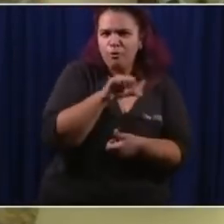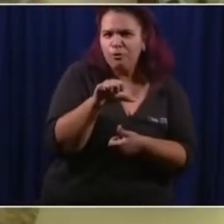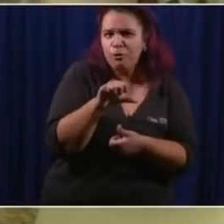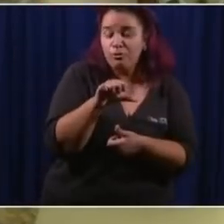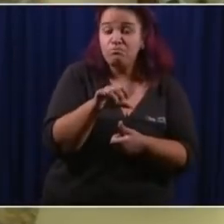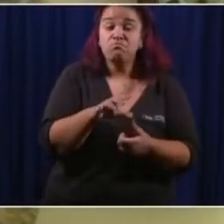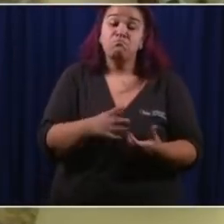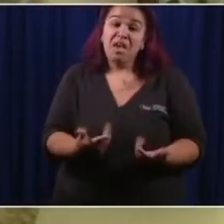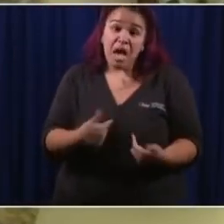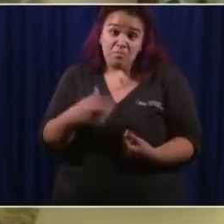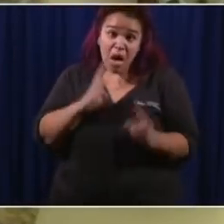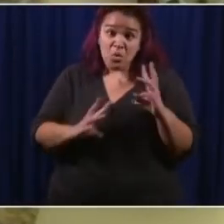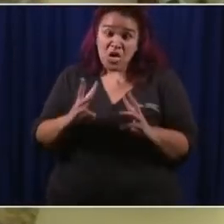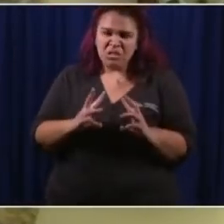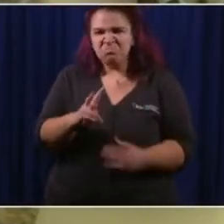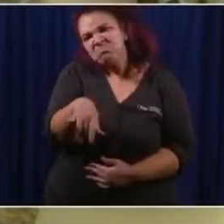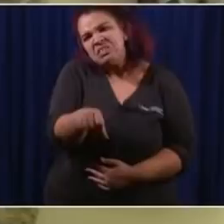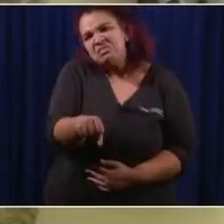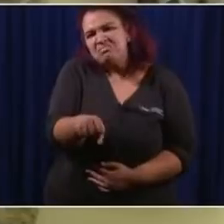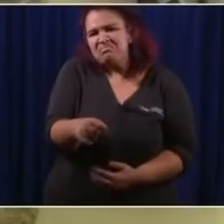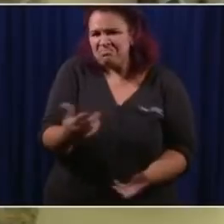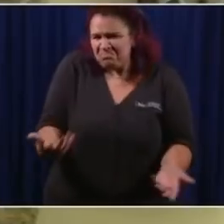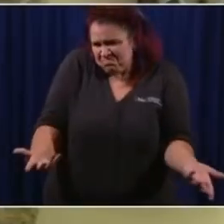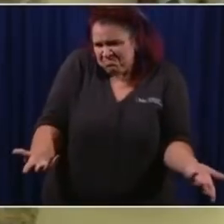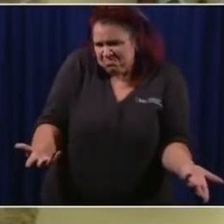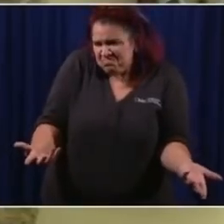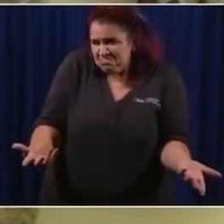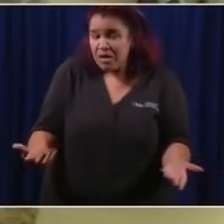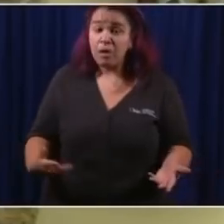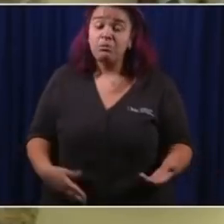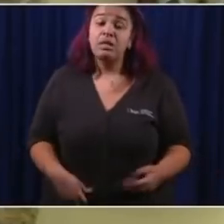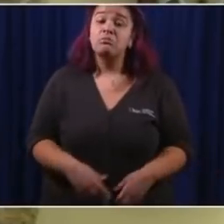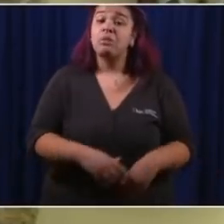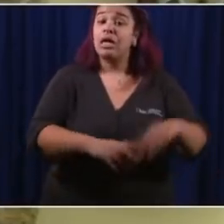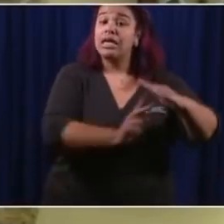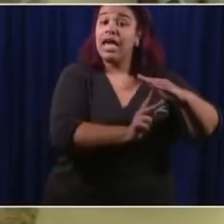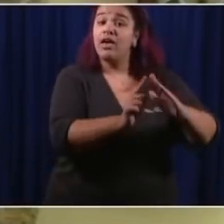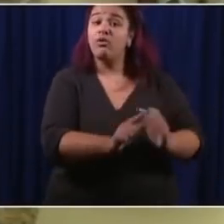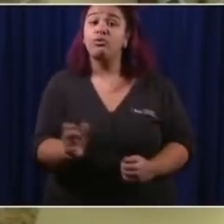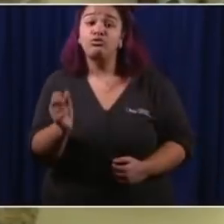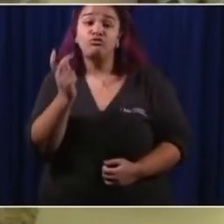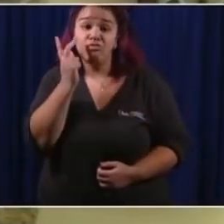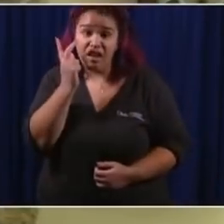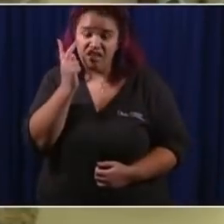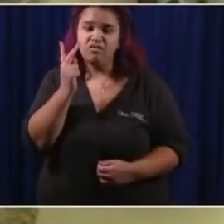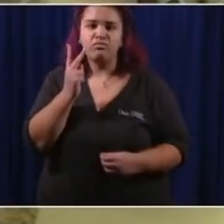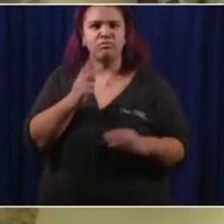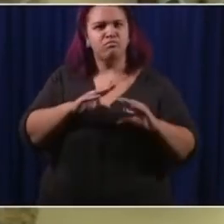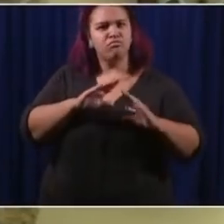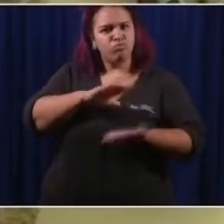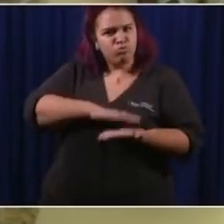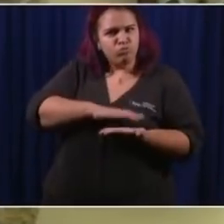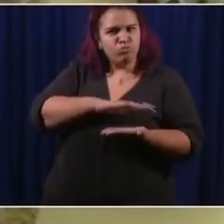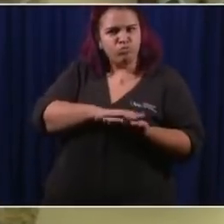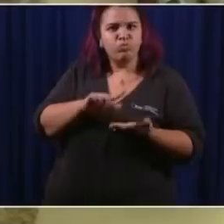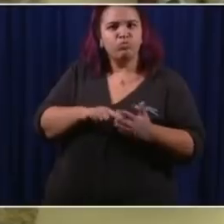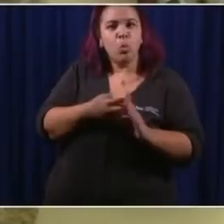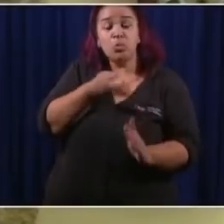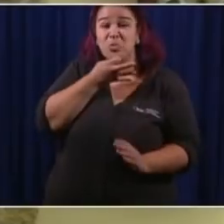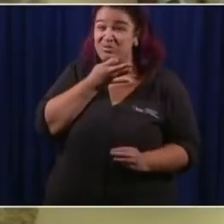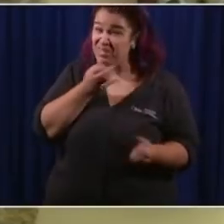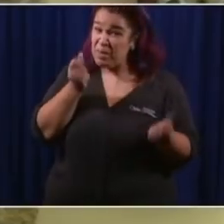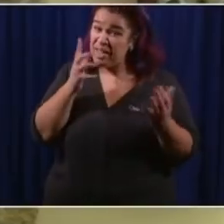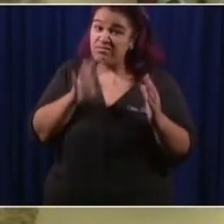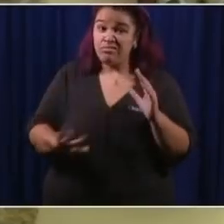worried as we K through 12 goes back many places in person,